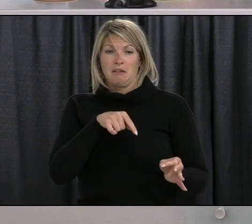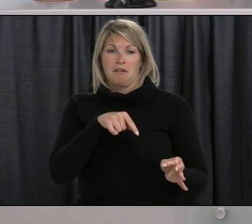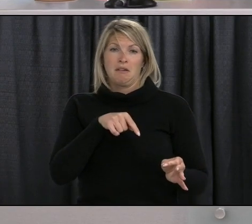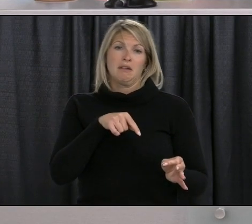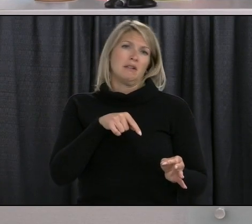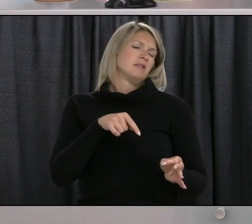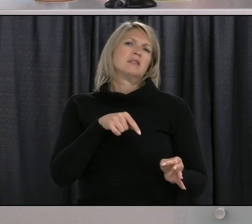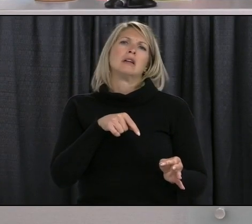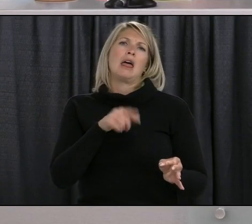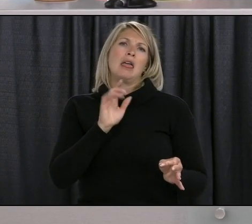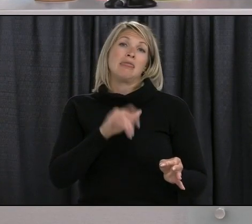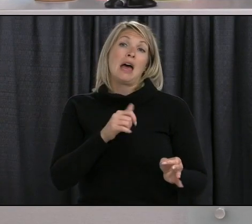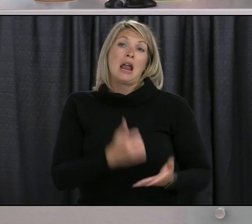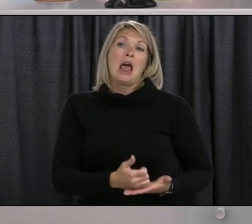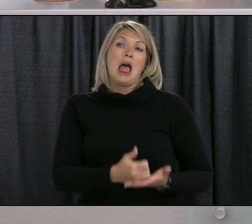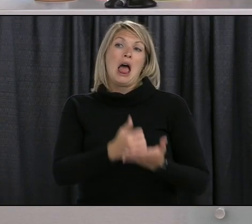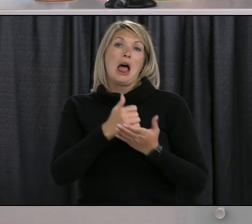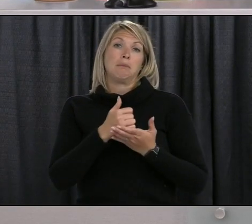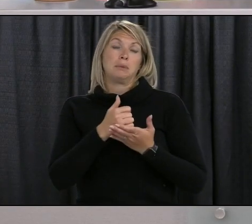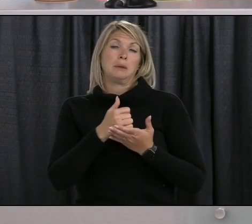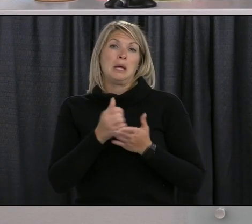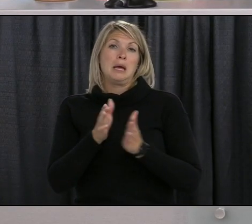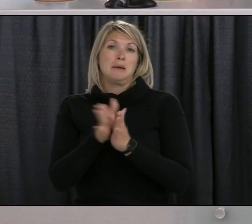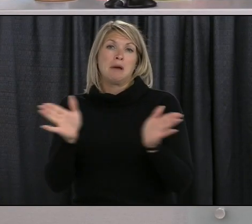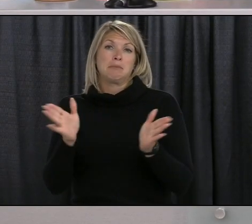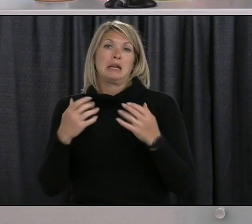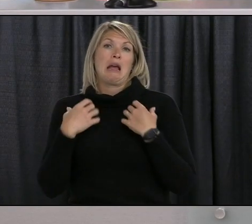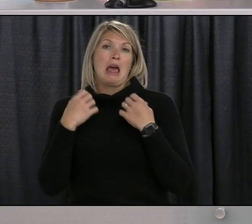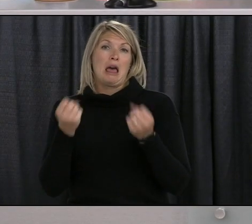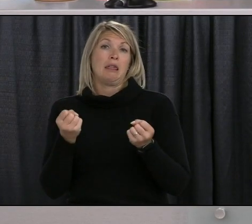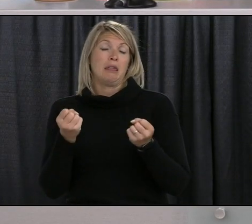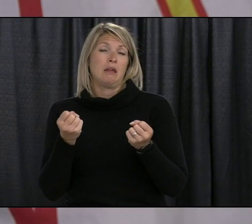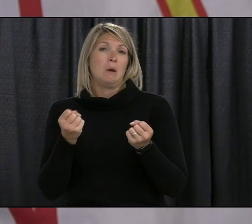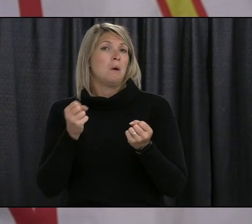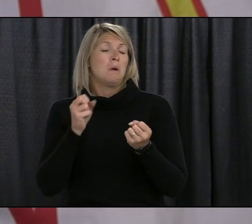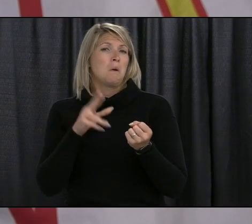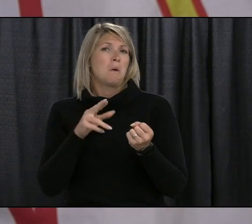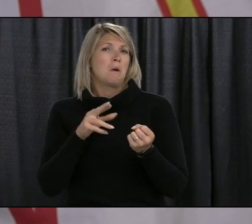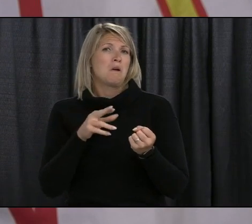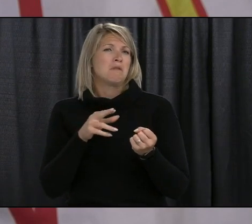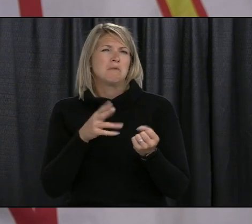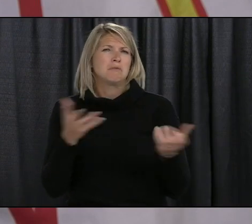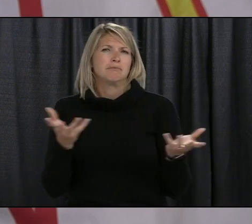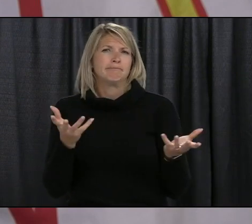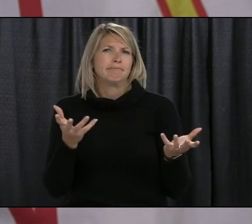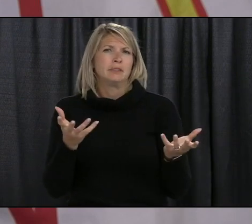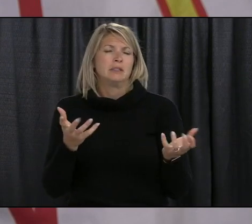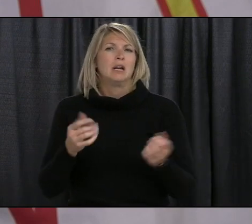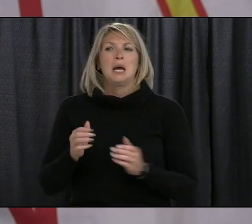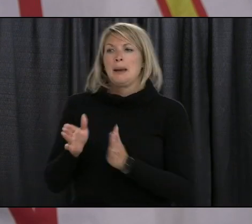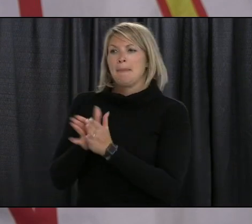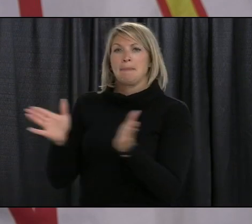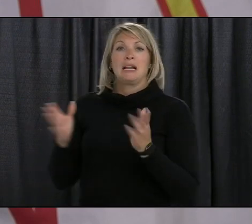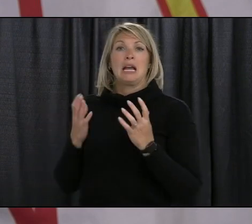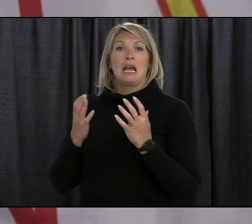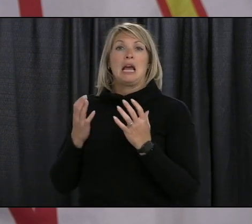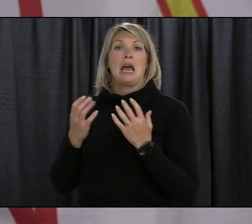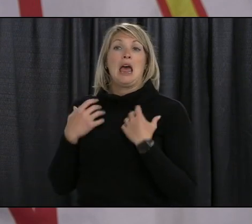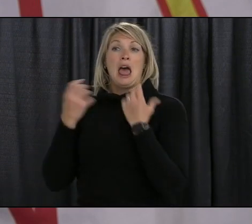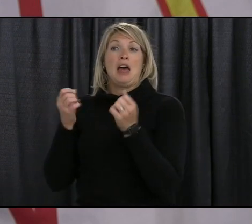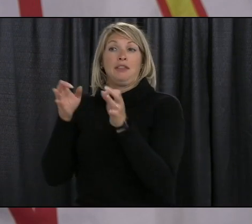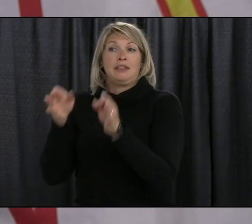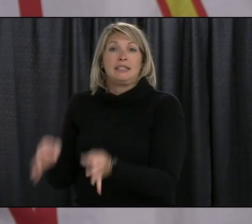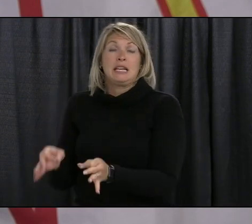whatsoever on the public health decisions that you've been making. No, public health decisions have always been based on the